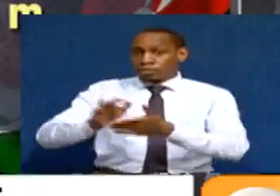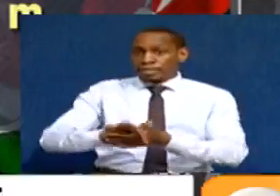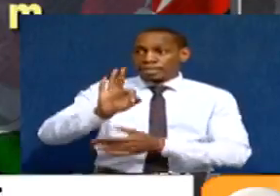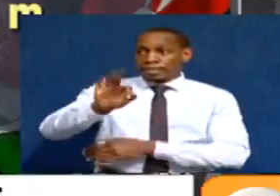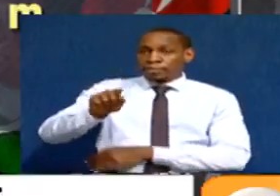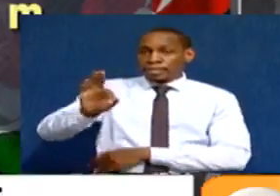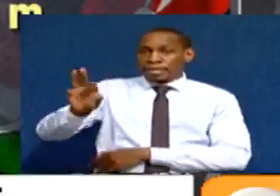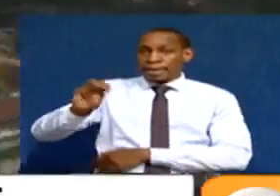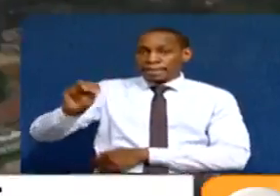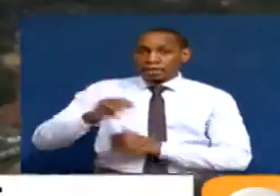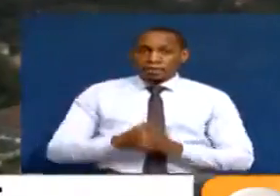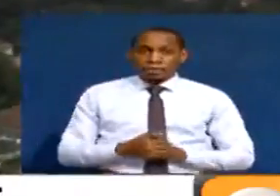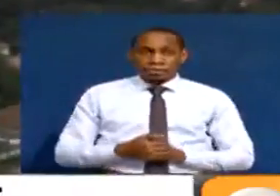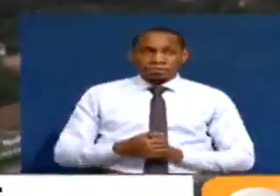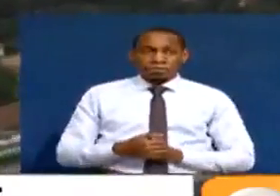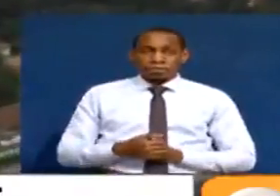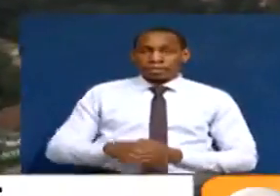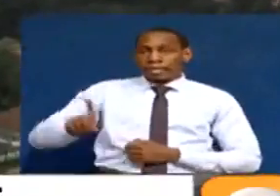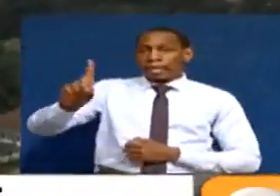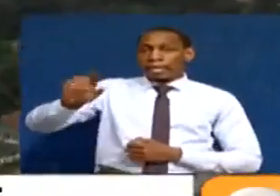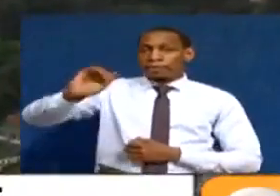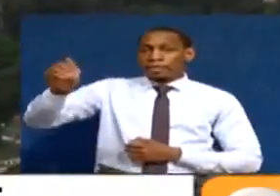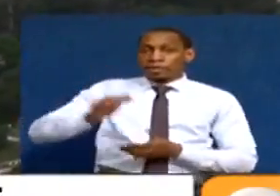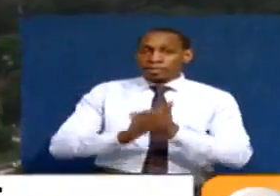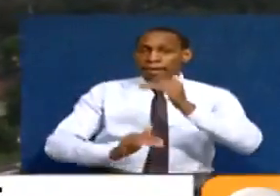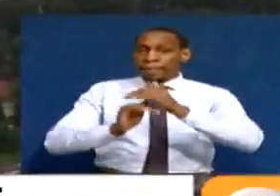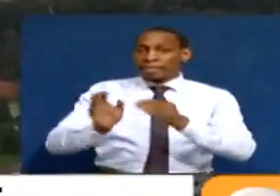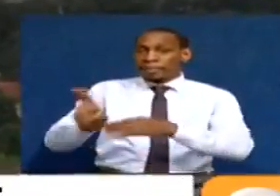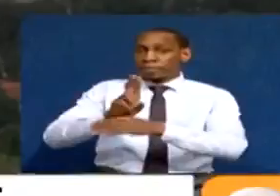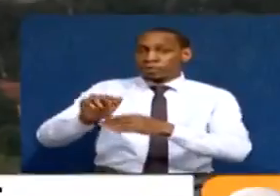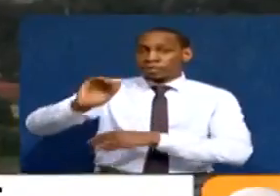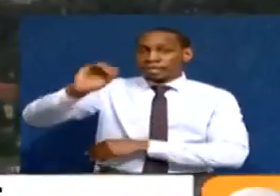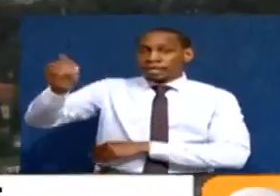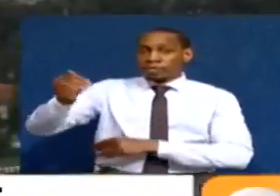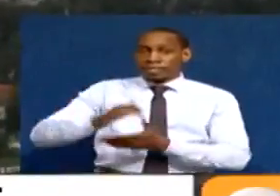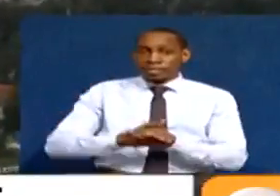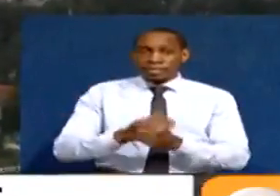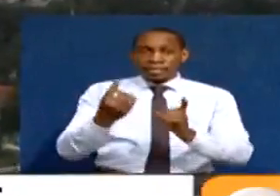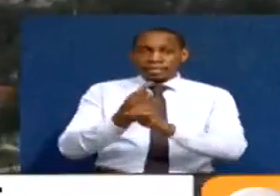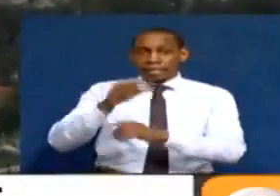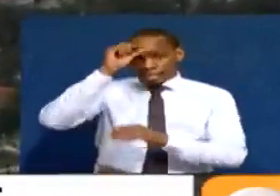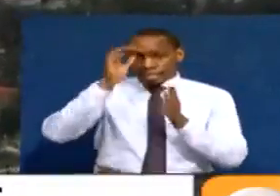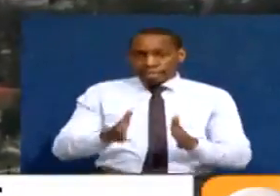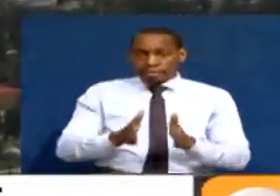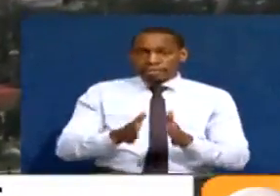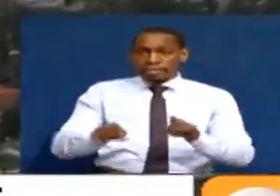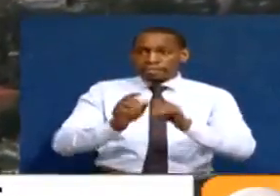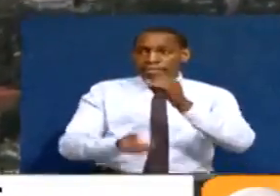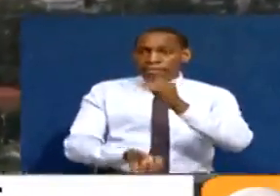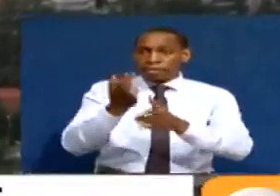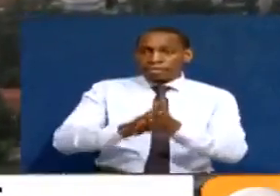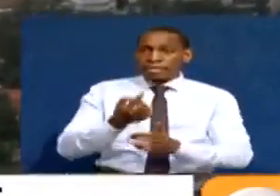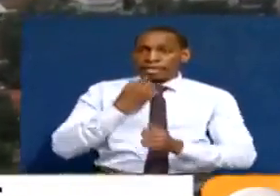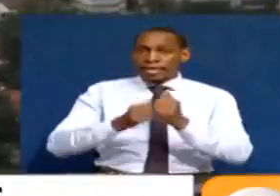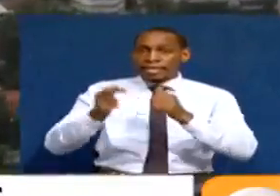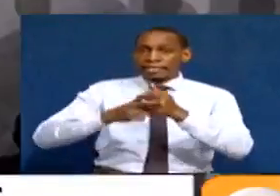is 3.3 million shillings. Nairobi County maximum expenditure for county races like governorship has been set at